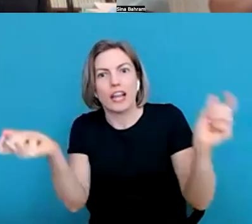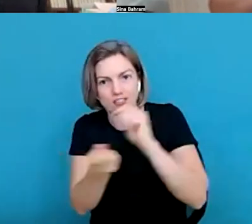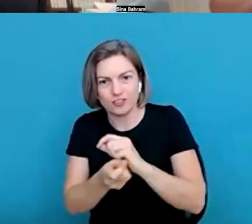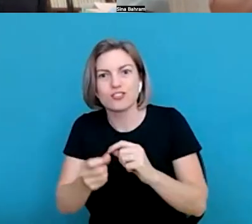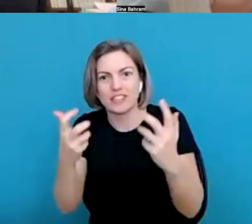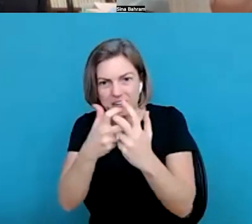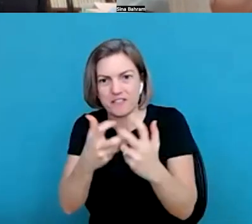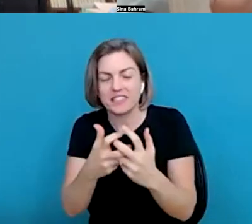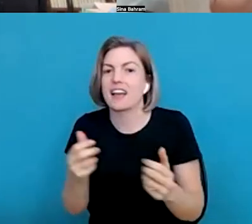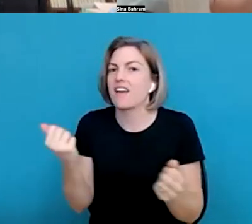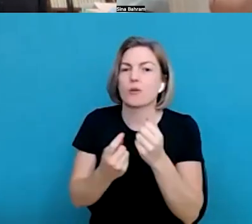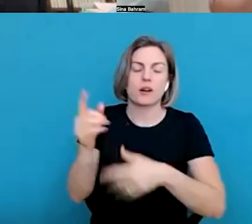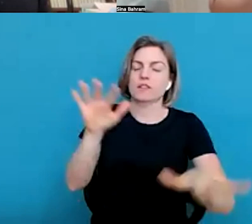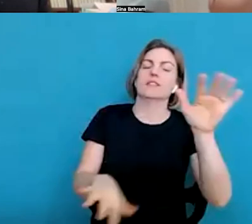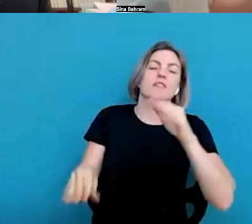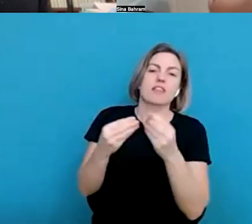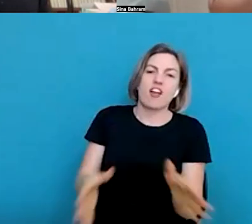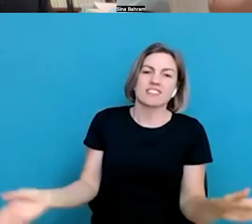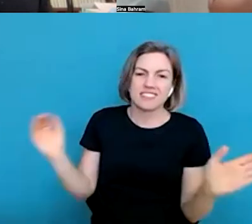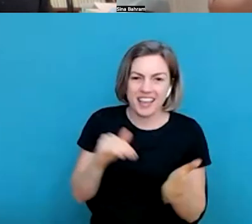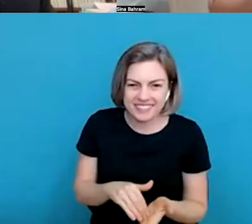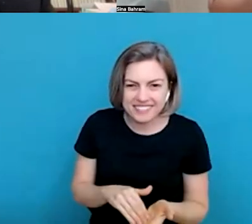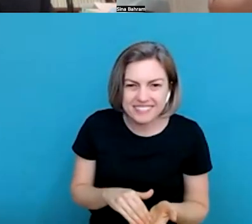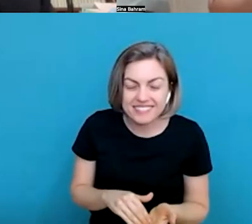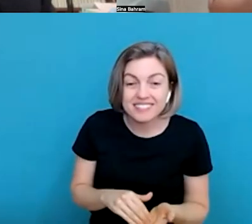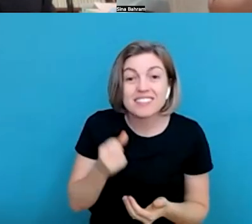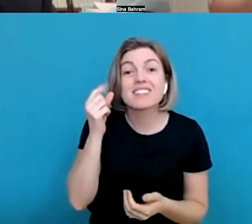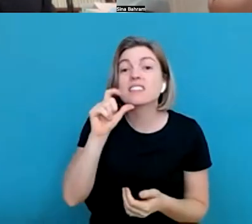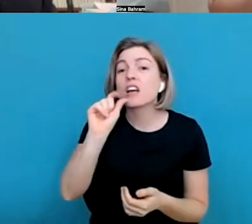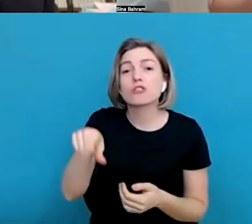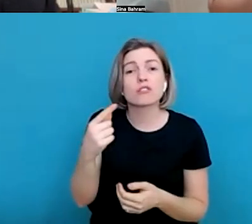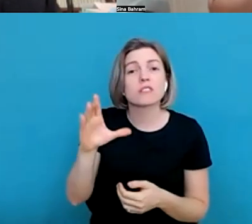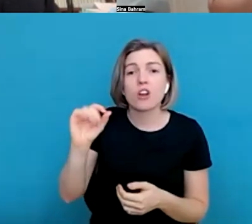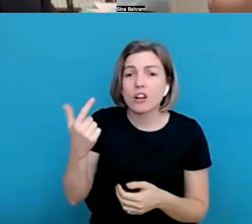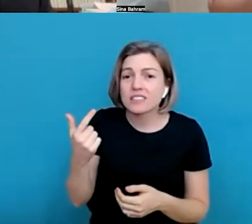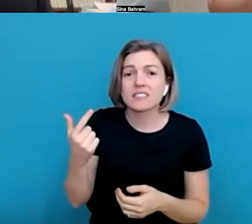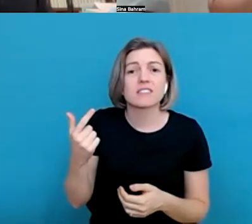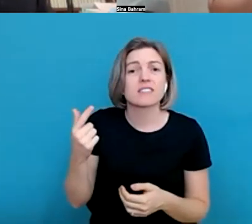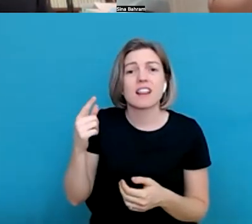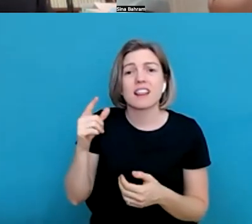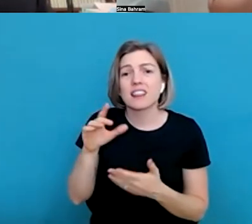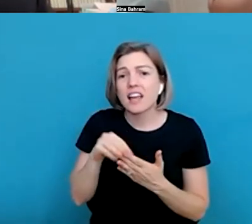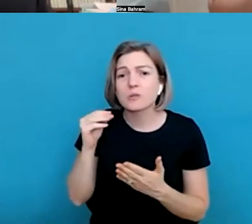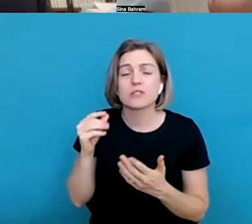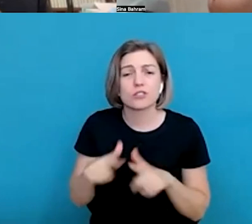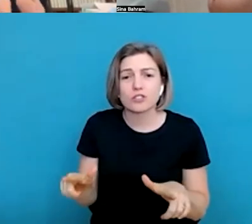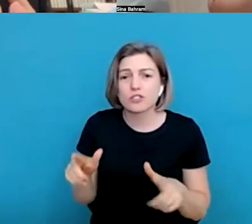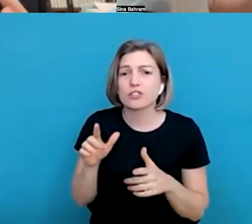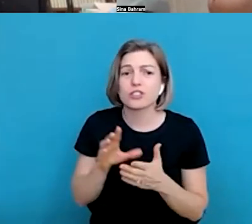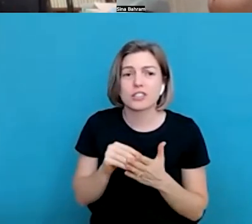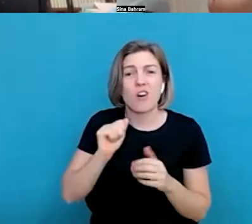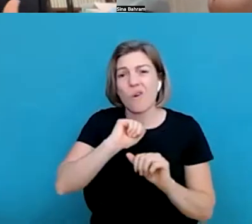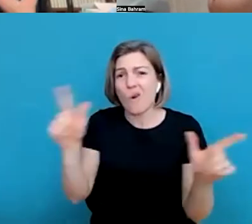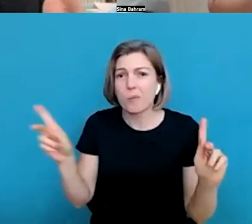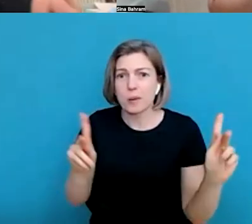lost again. And unfortunately, it's not just people with cognitive language and learning, but all of us suddenly find that the interface on